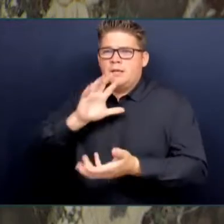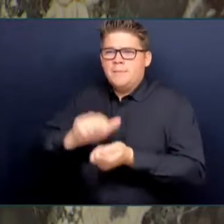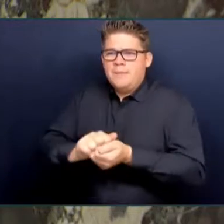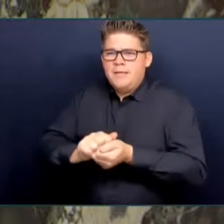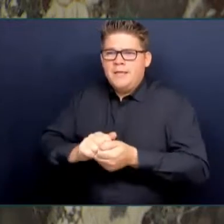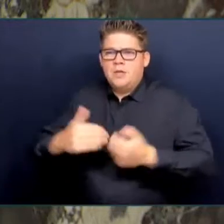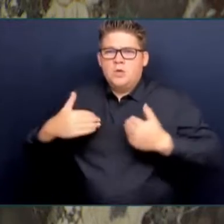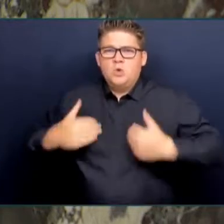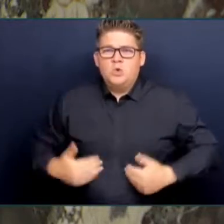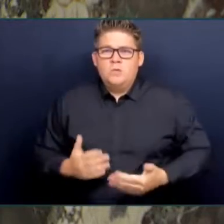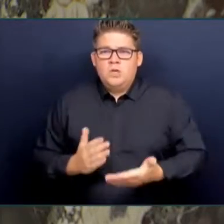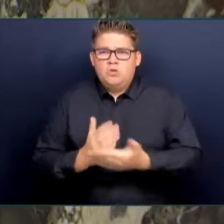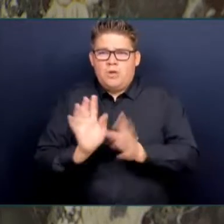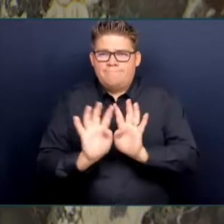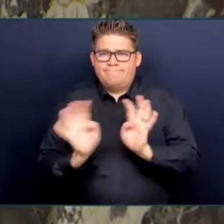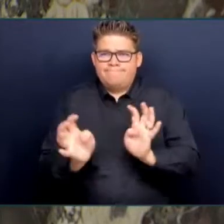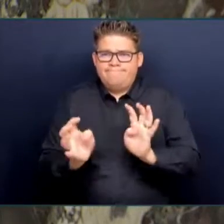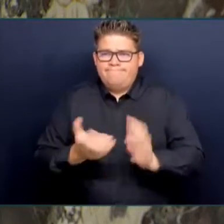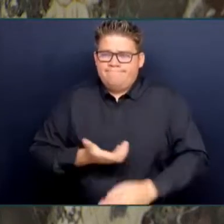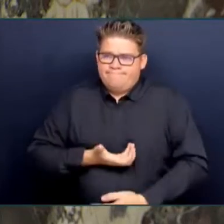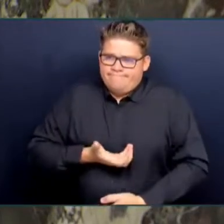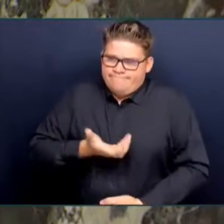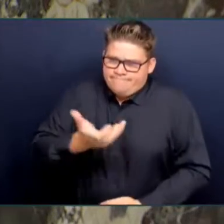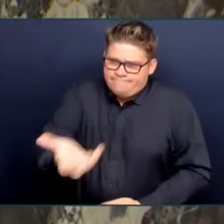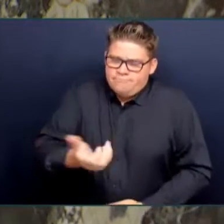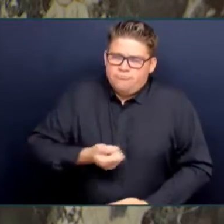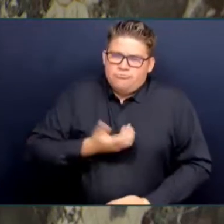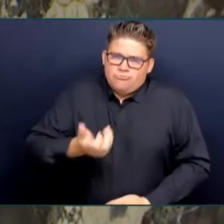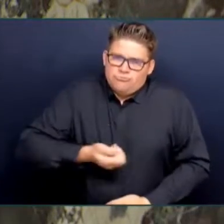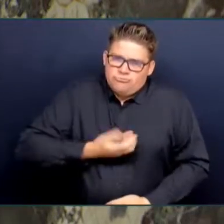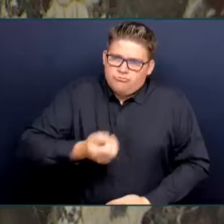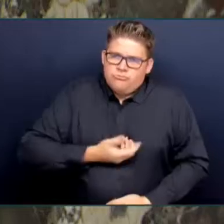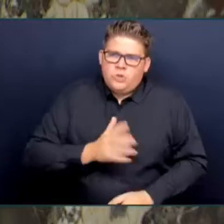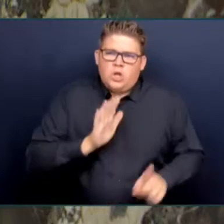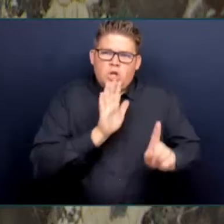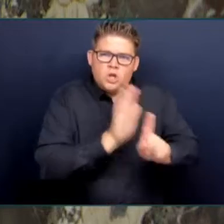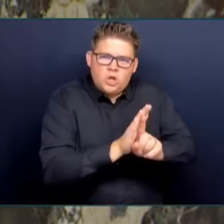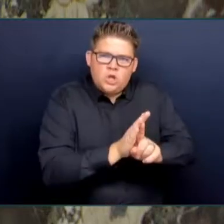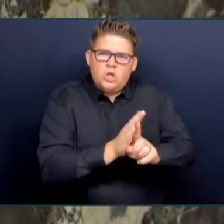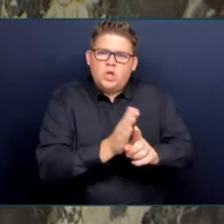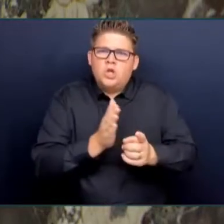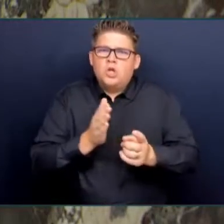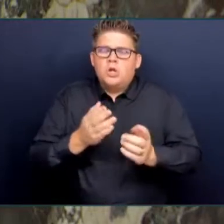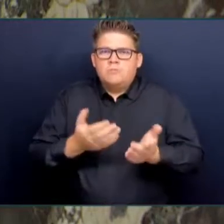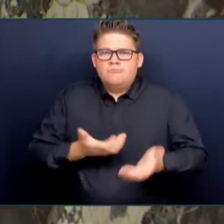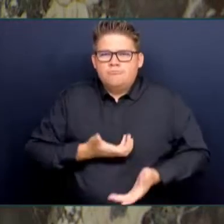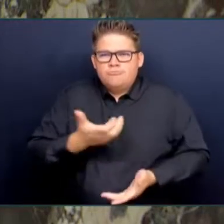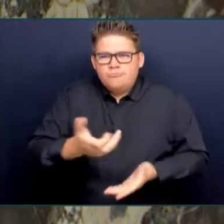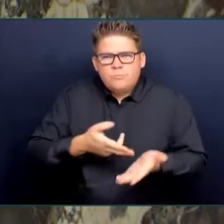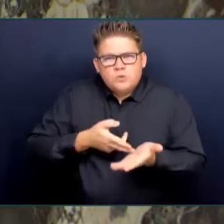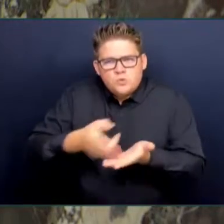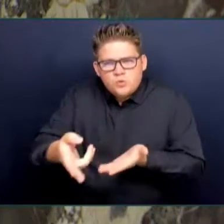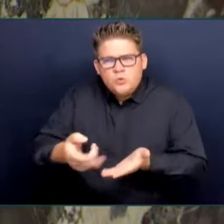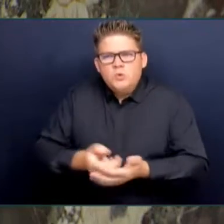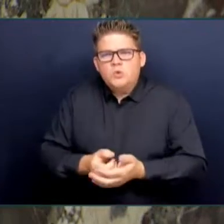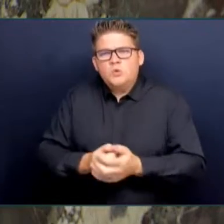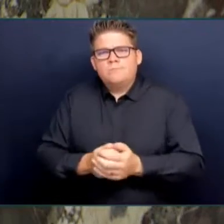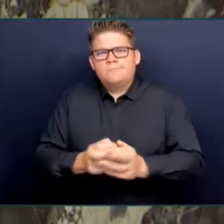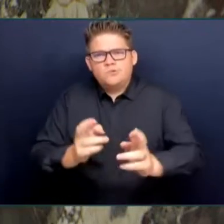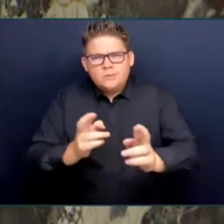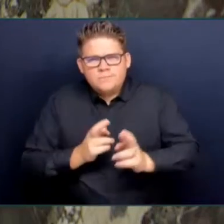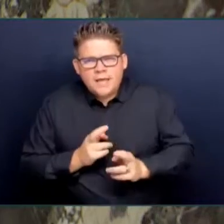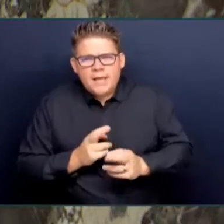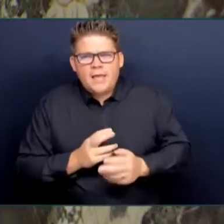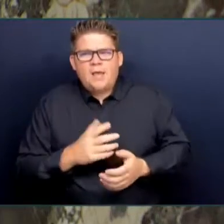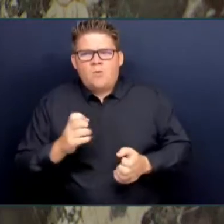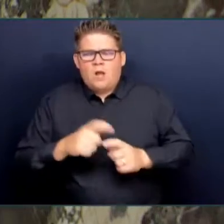own truths, demanding to reclaim their autonomy. I stand with Kelly, I stand with Sammy, I stand with